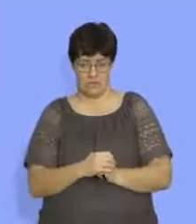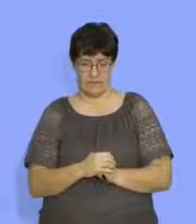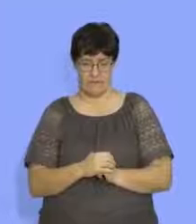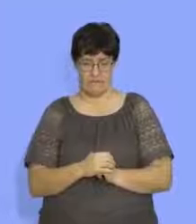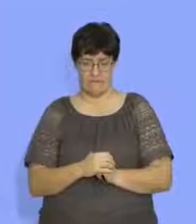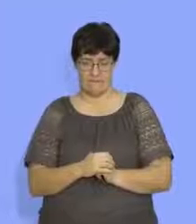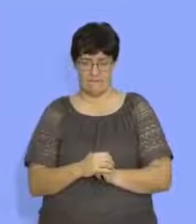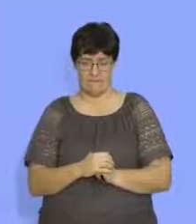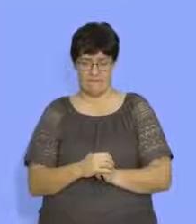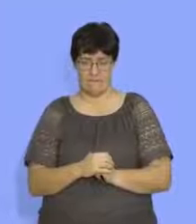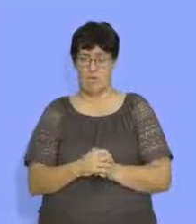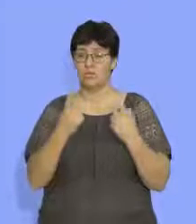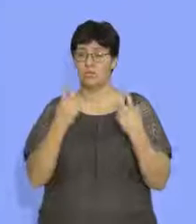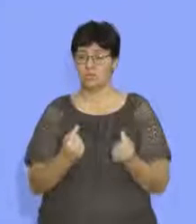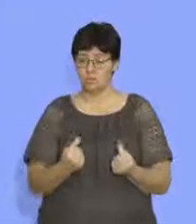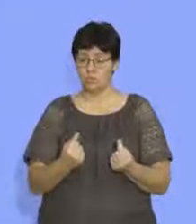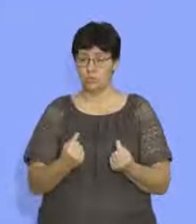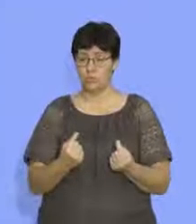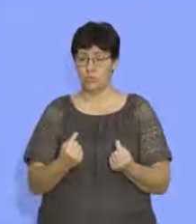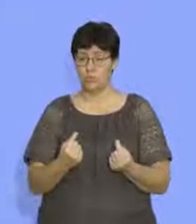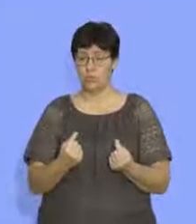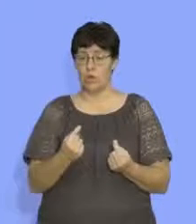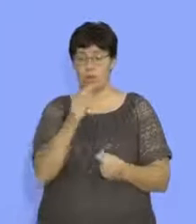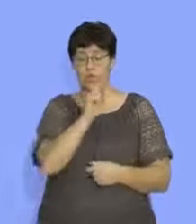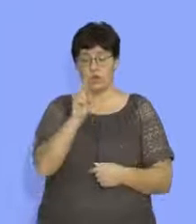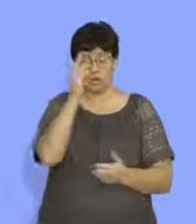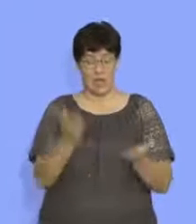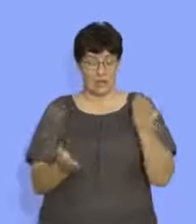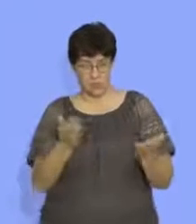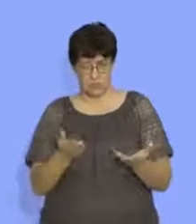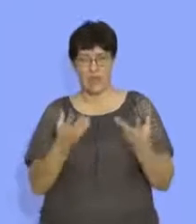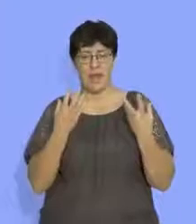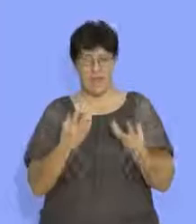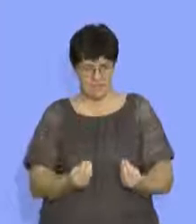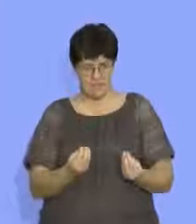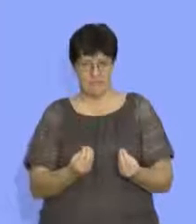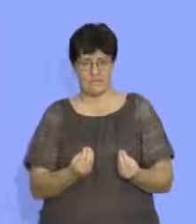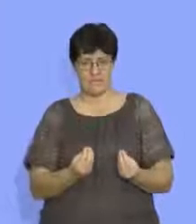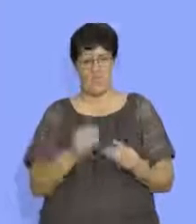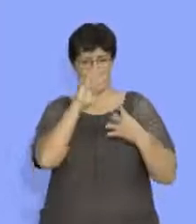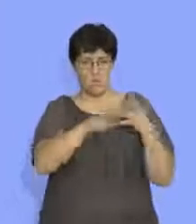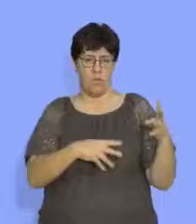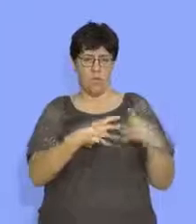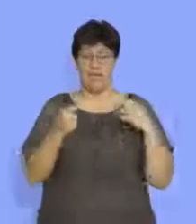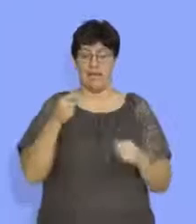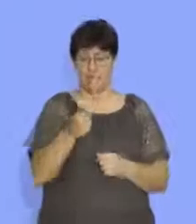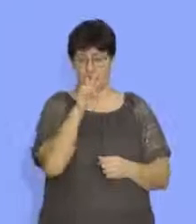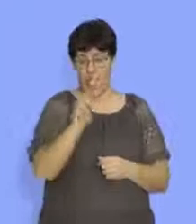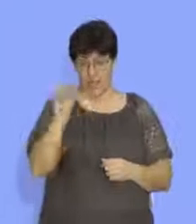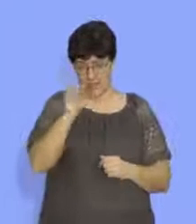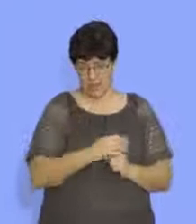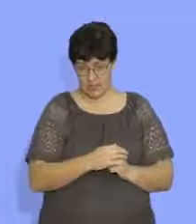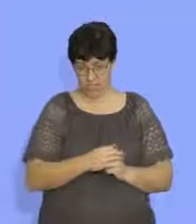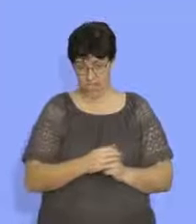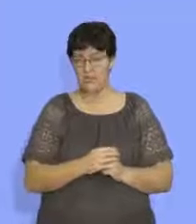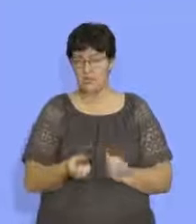Now, guys, when we do our quadratic equations, right, there is something we call a quadratic formula, just so that I